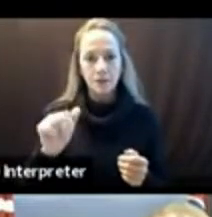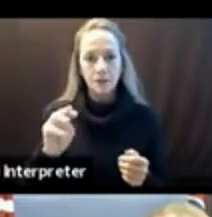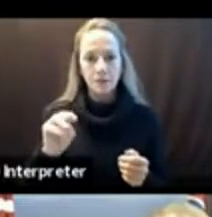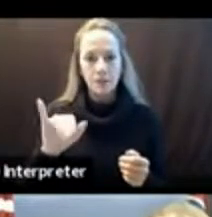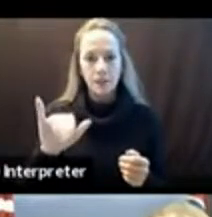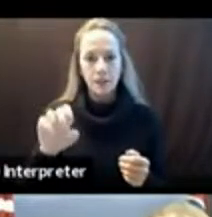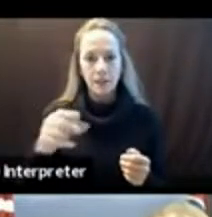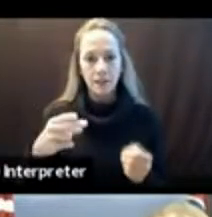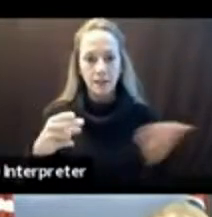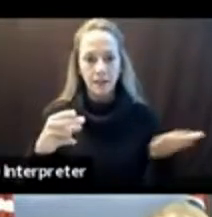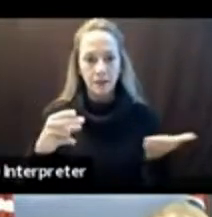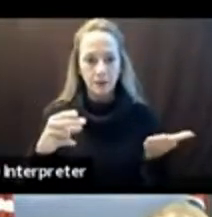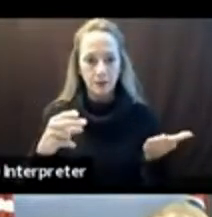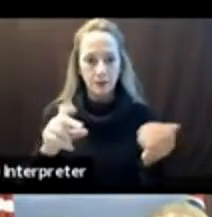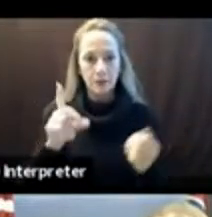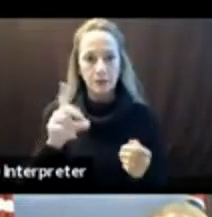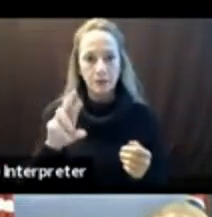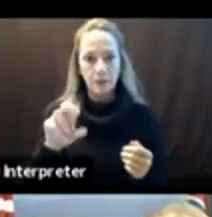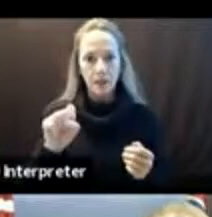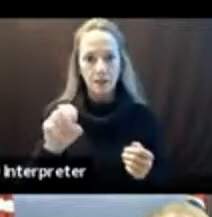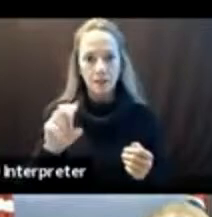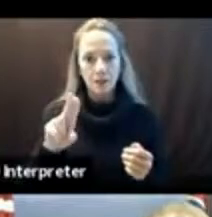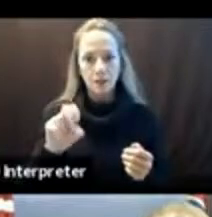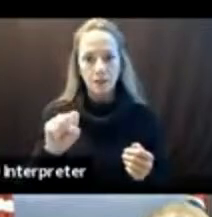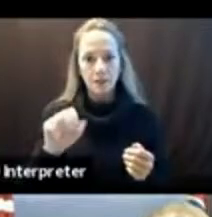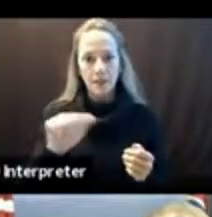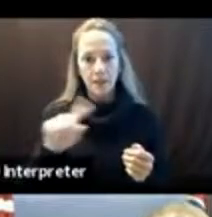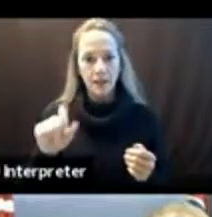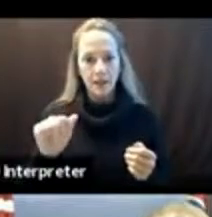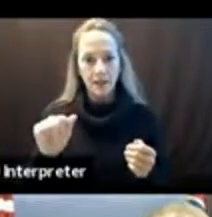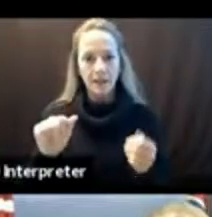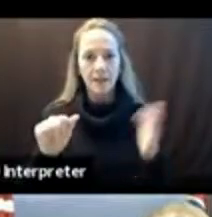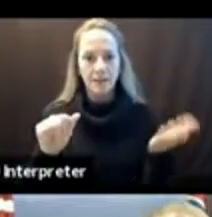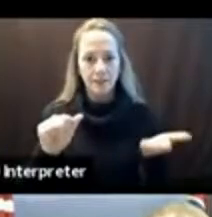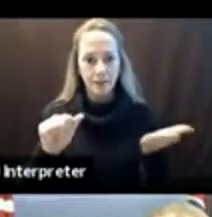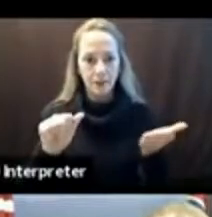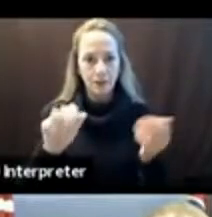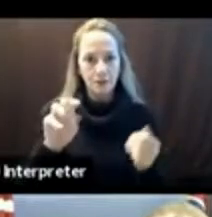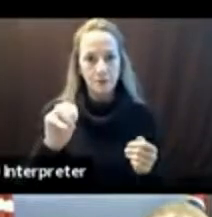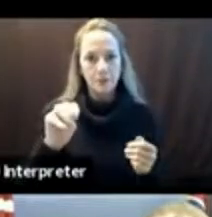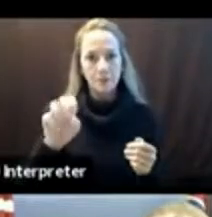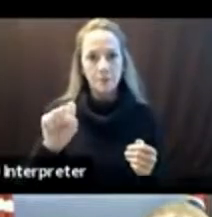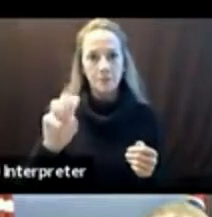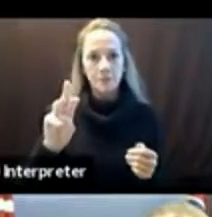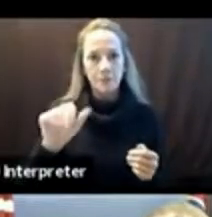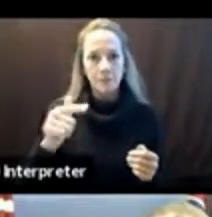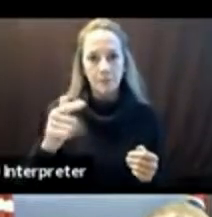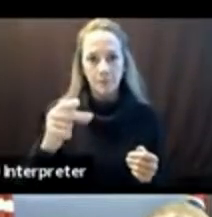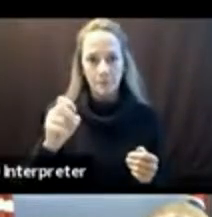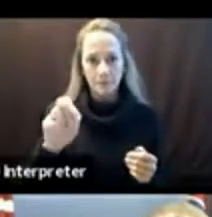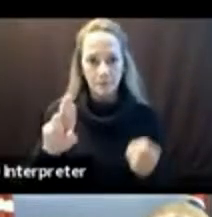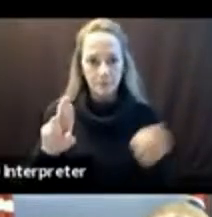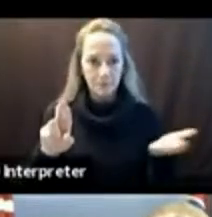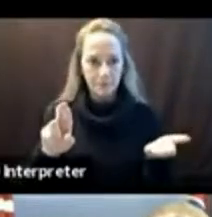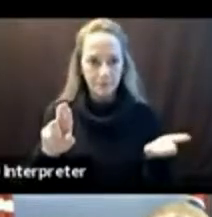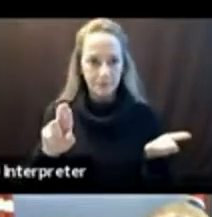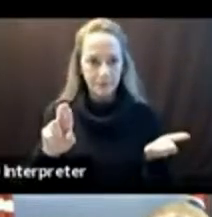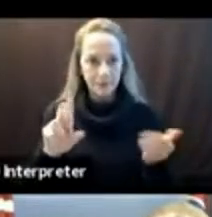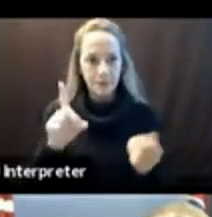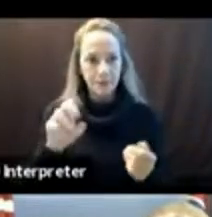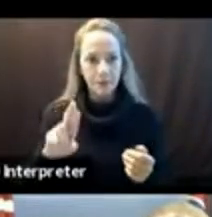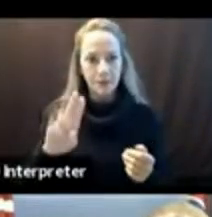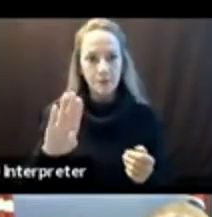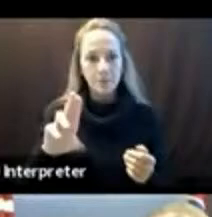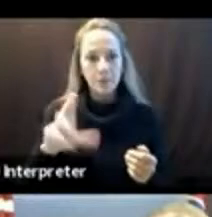Here. Dr. Souza? Here. Ms. Wagner? Present. And Dr.